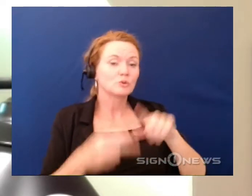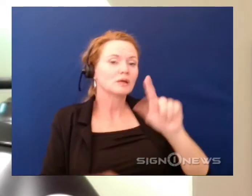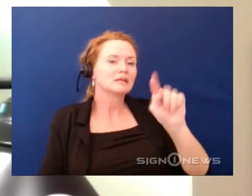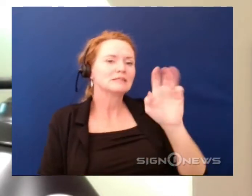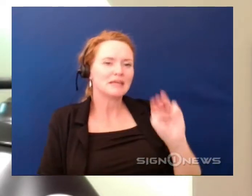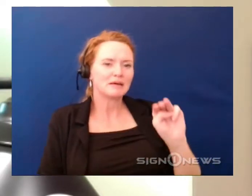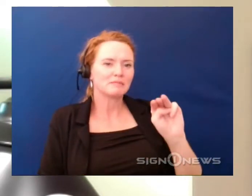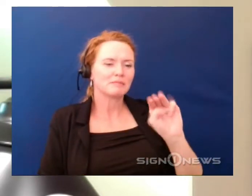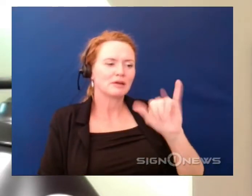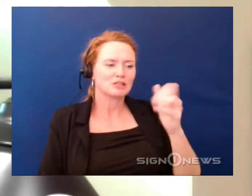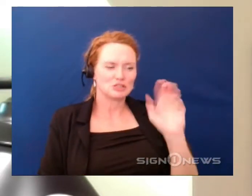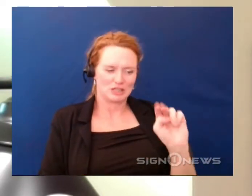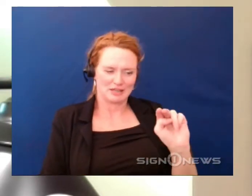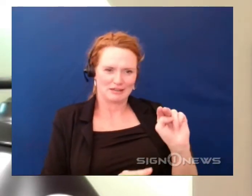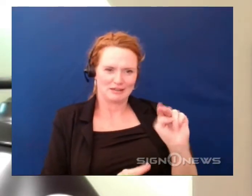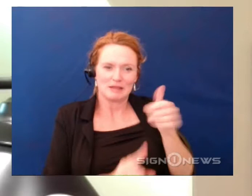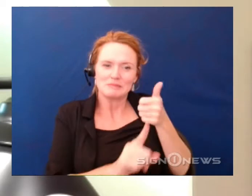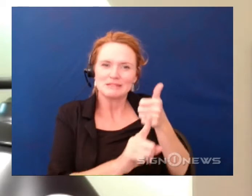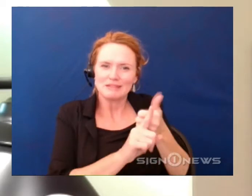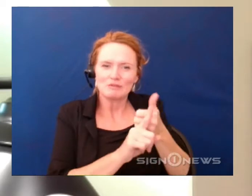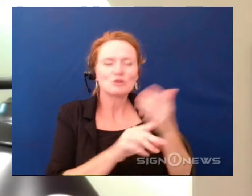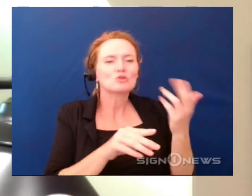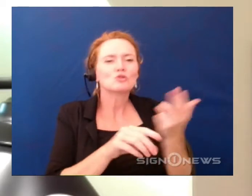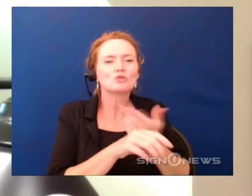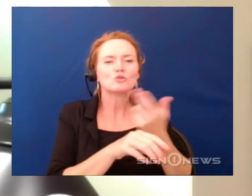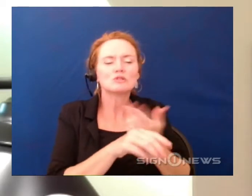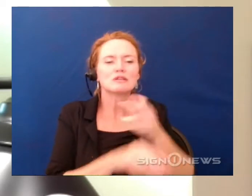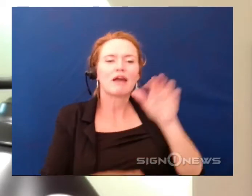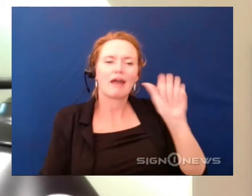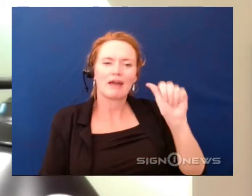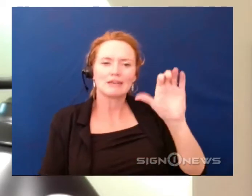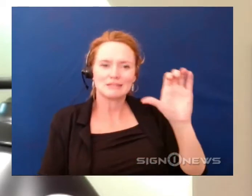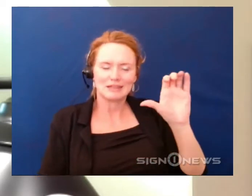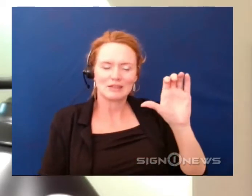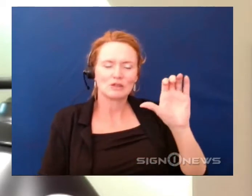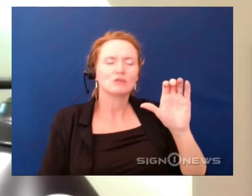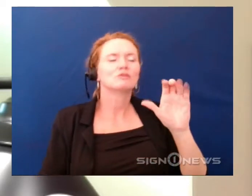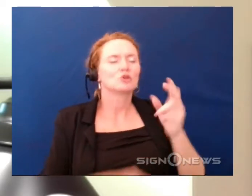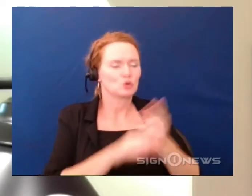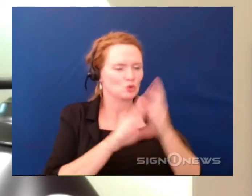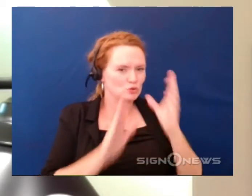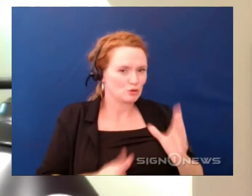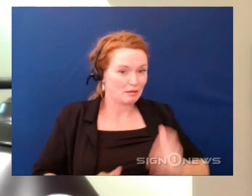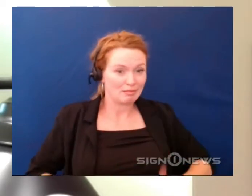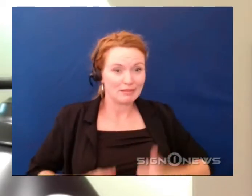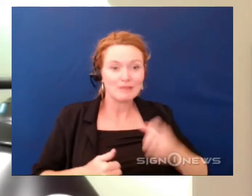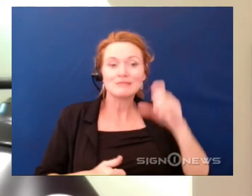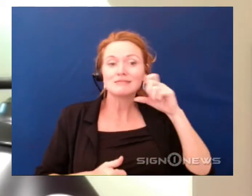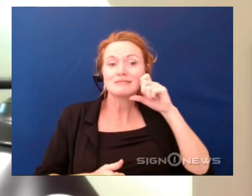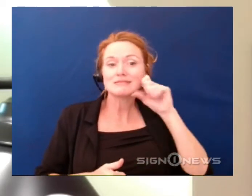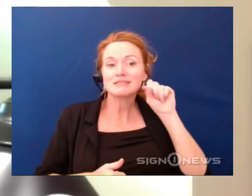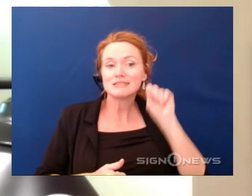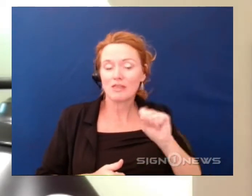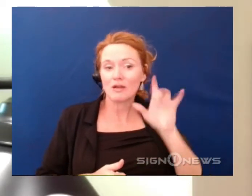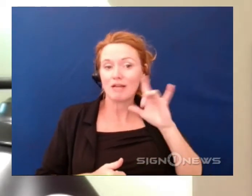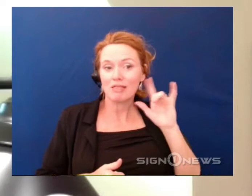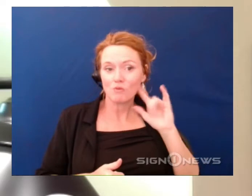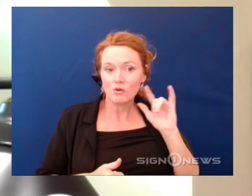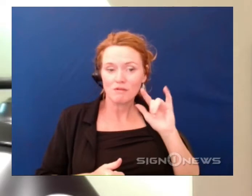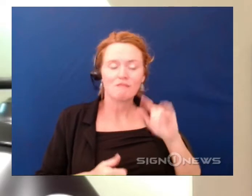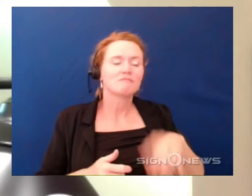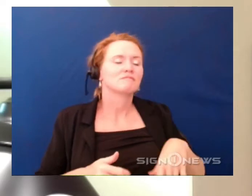remarks. Tim is a full-time AAC user in his 40s who lives in Southern California. He has never been subject to